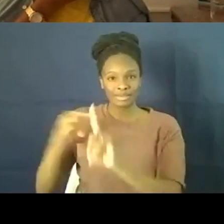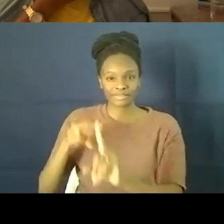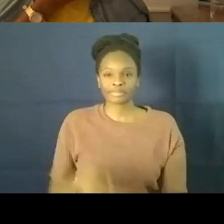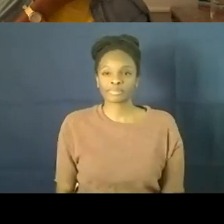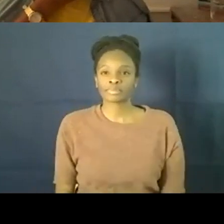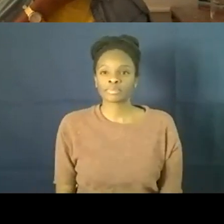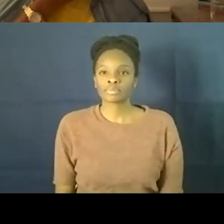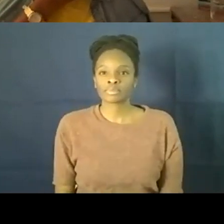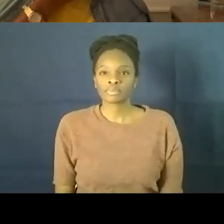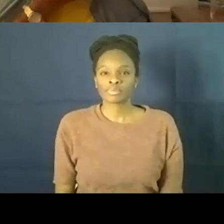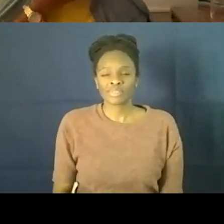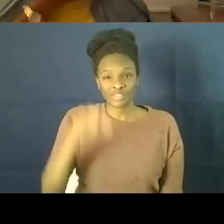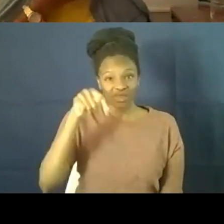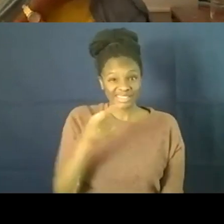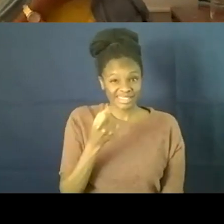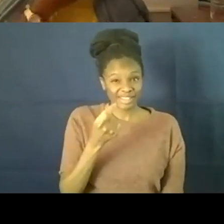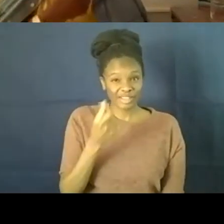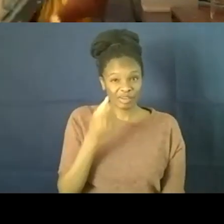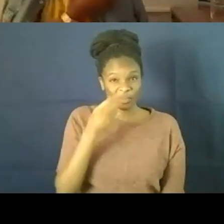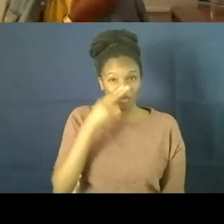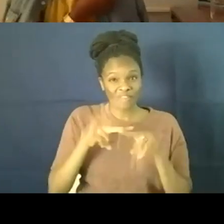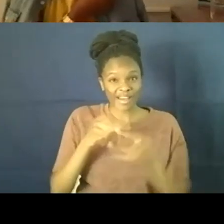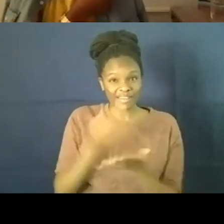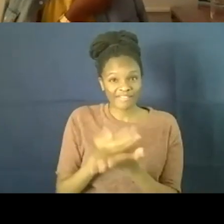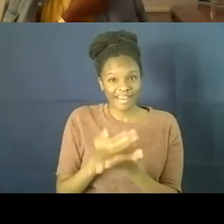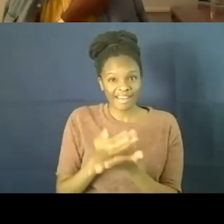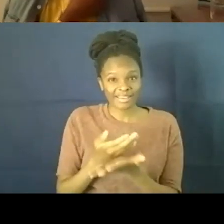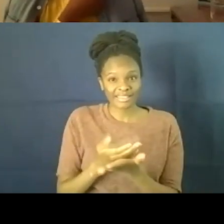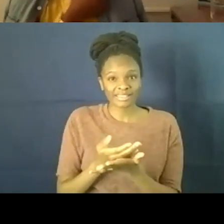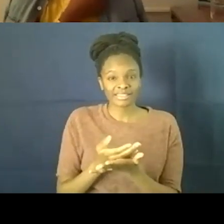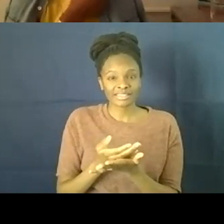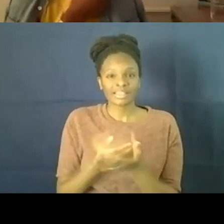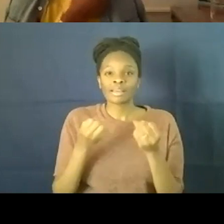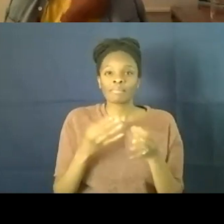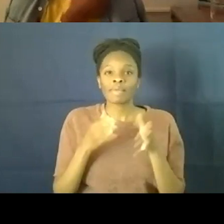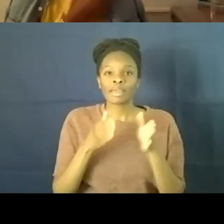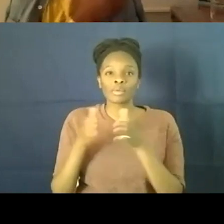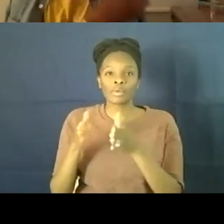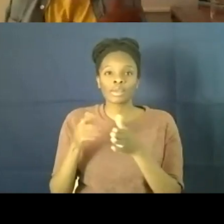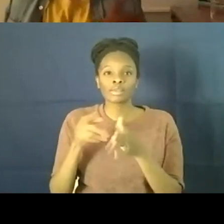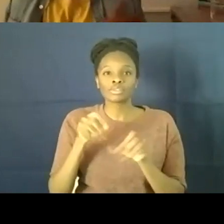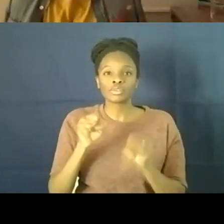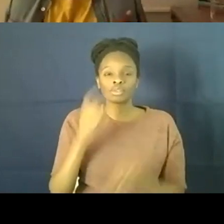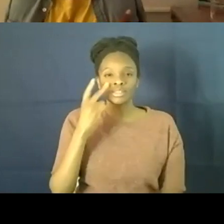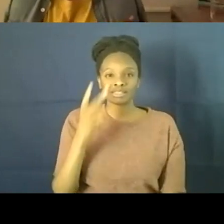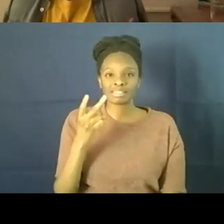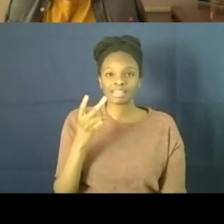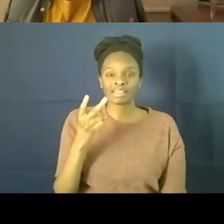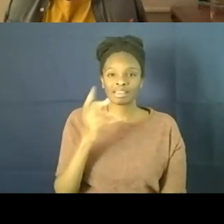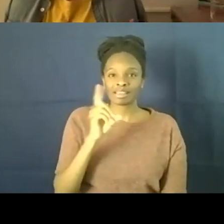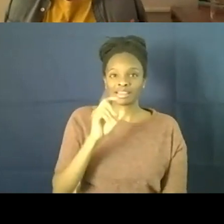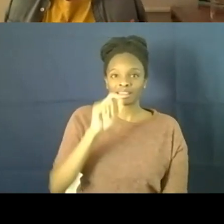This is just a little fun fact too about it. You know, one of the ways we conceived of Deontay, who's based on a friend